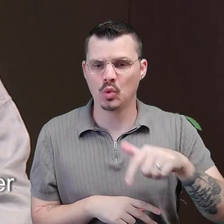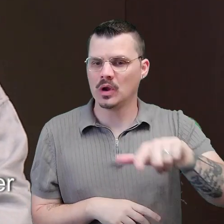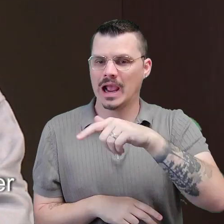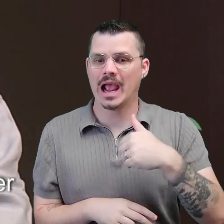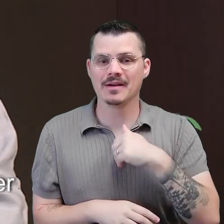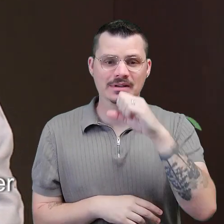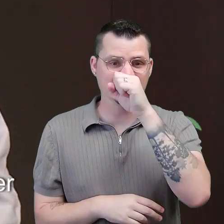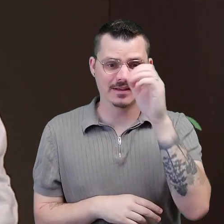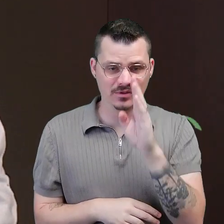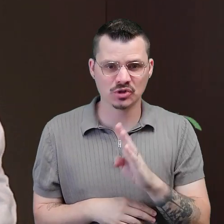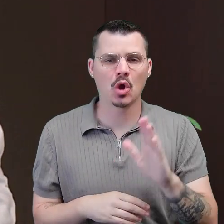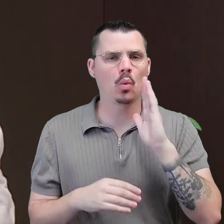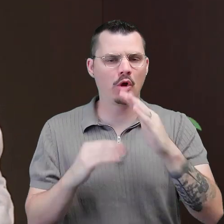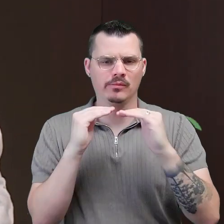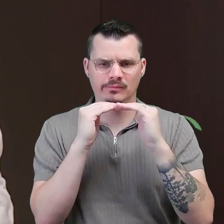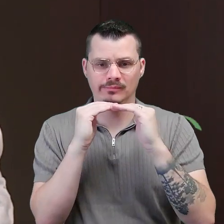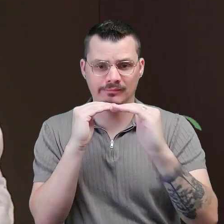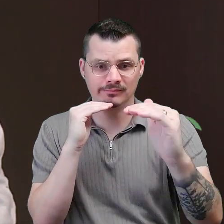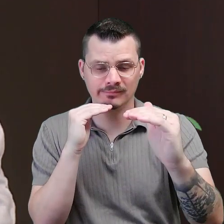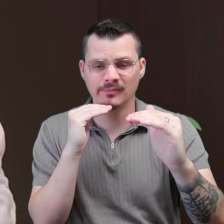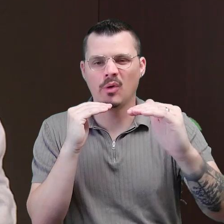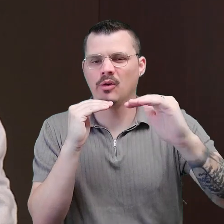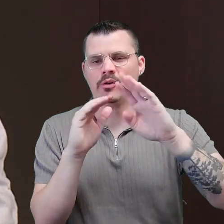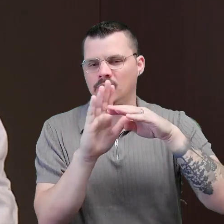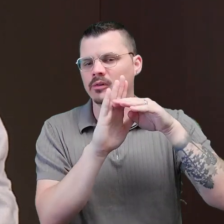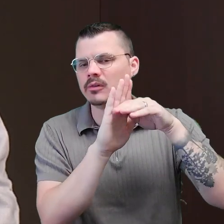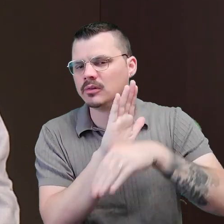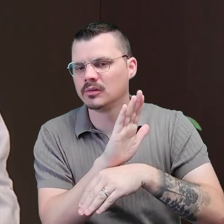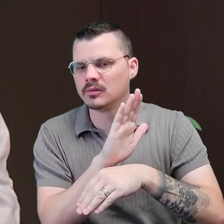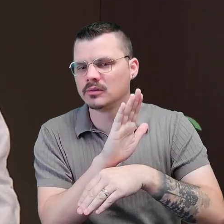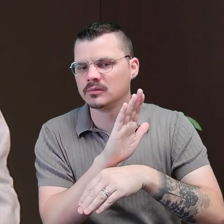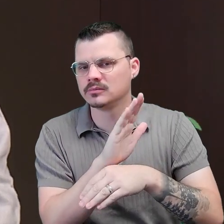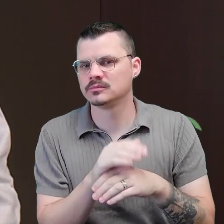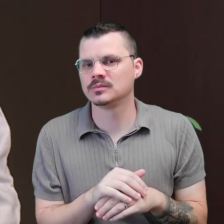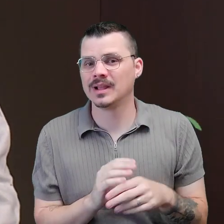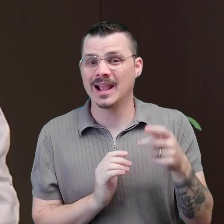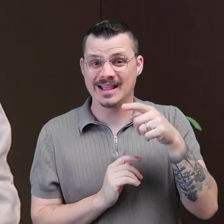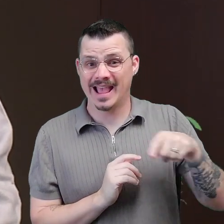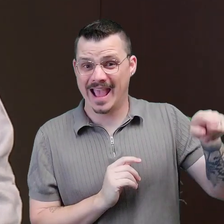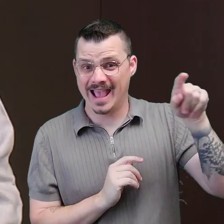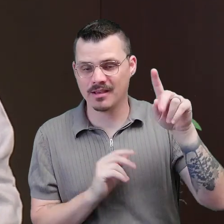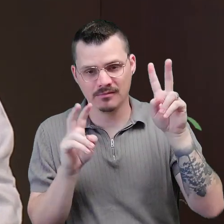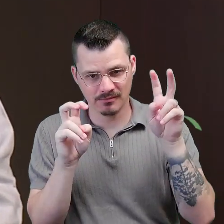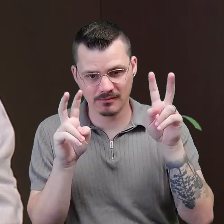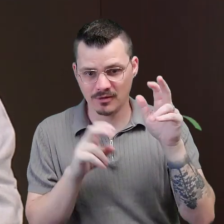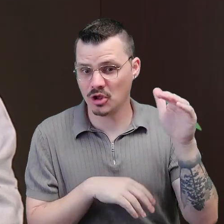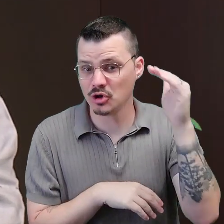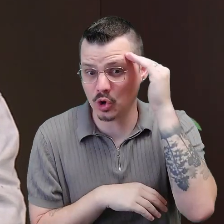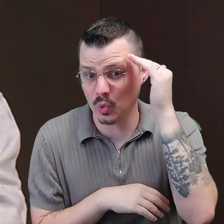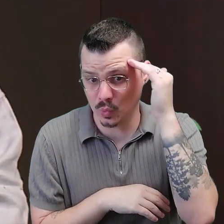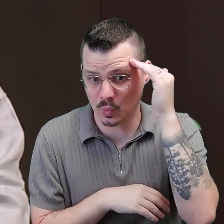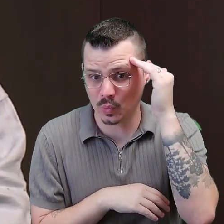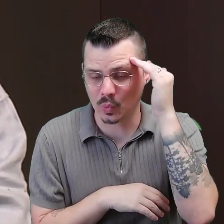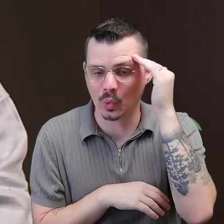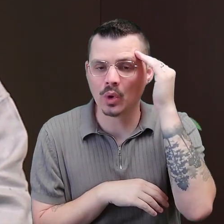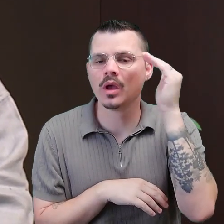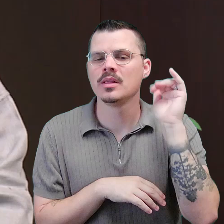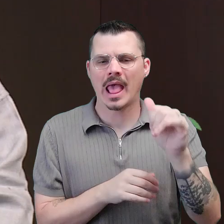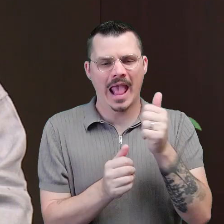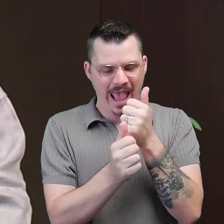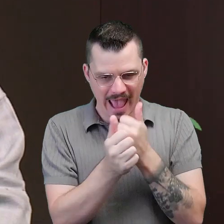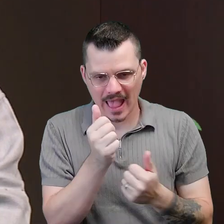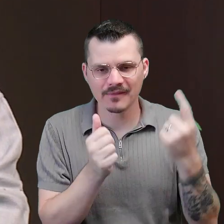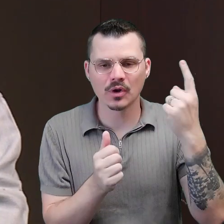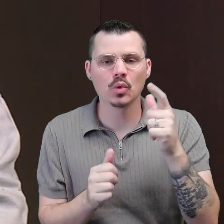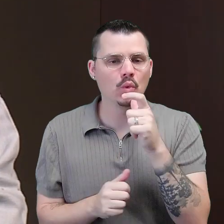with schizophrenia either stay the same or get worse. They knew, they believed anyway,